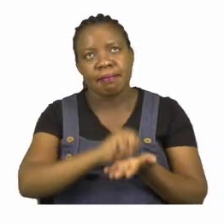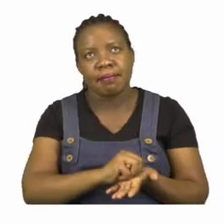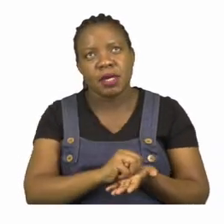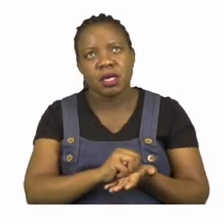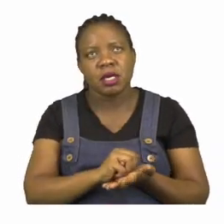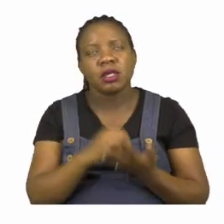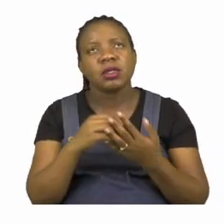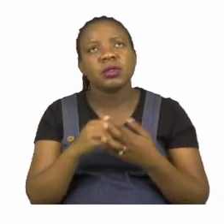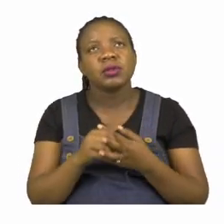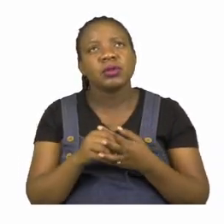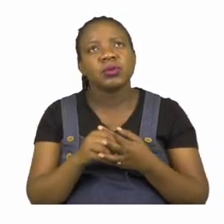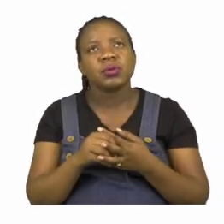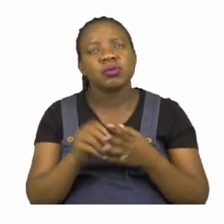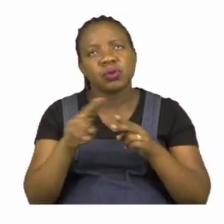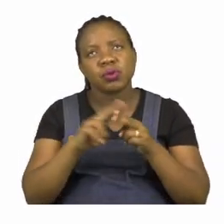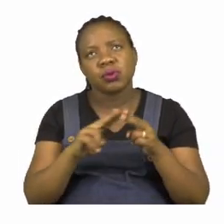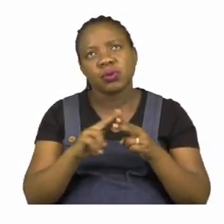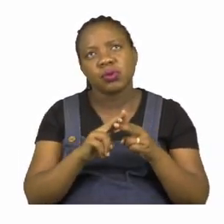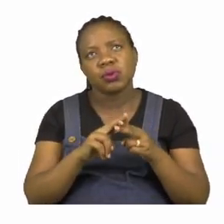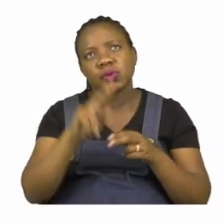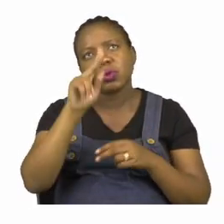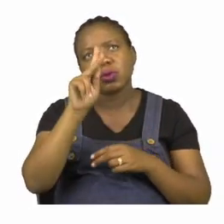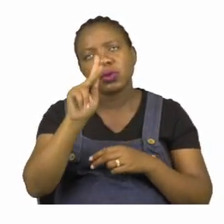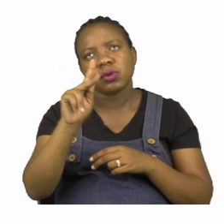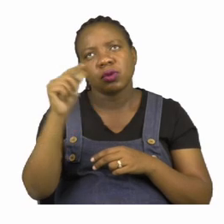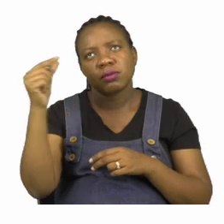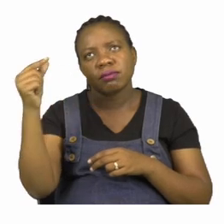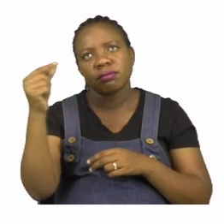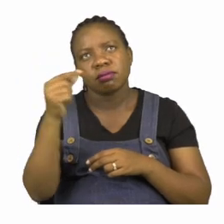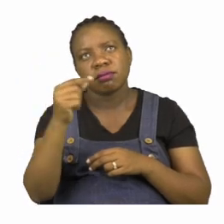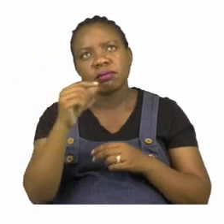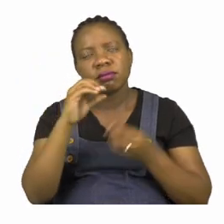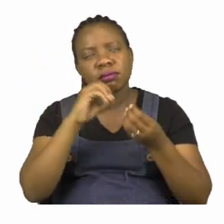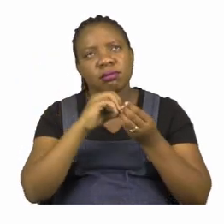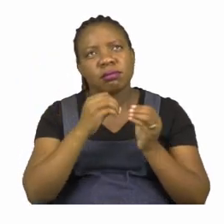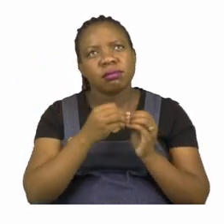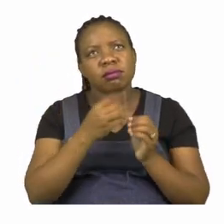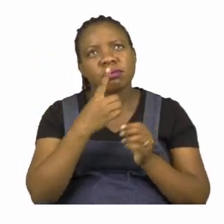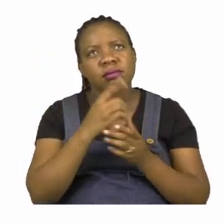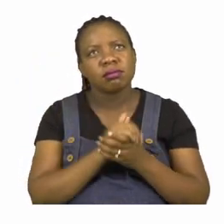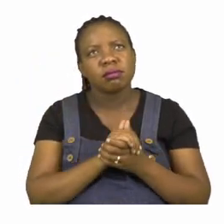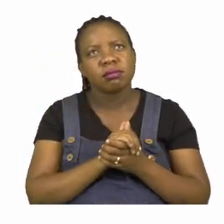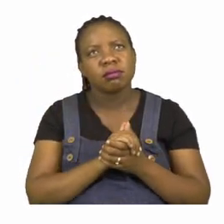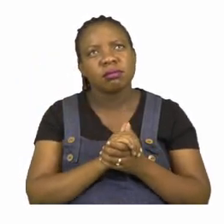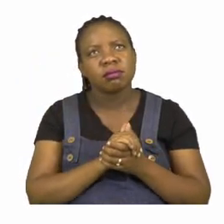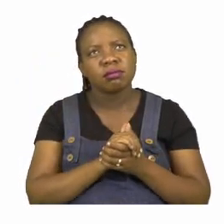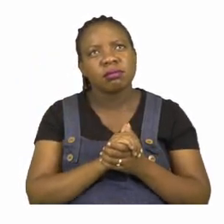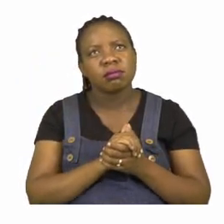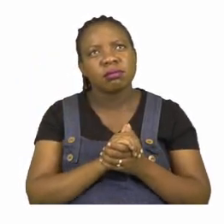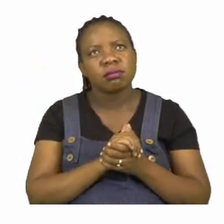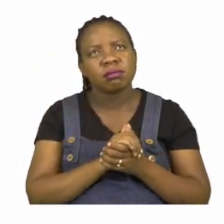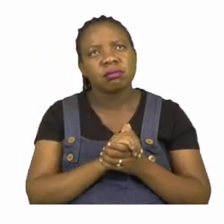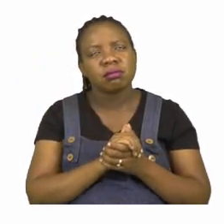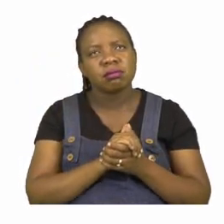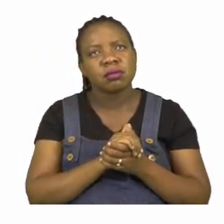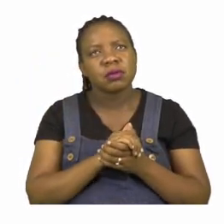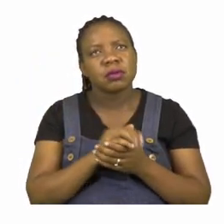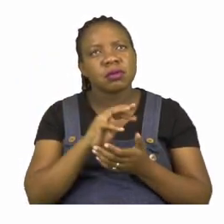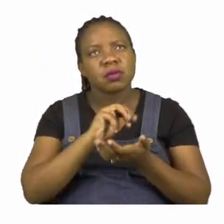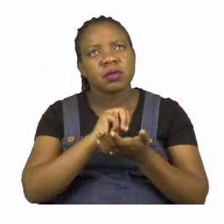you an example of what they want you to do for number 1. It says, what is the mass of each object